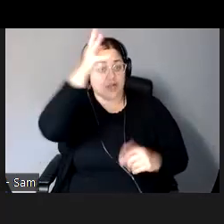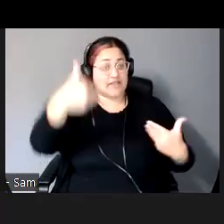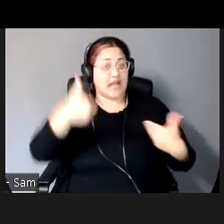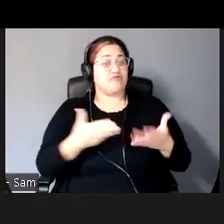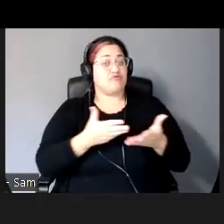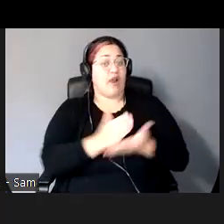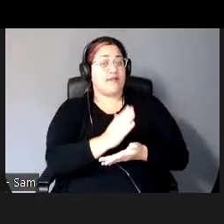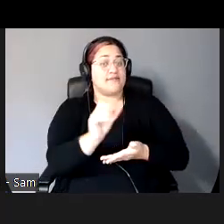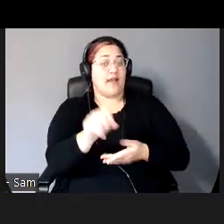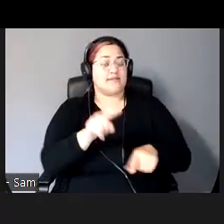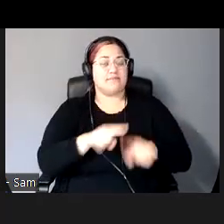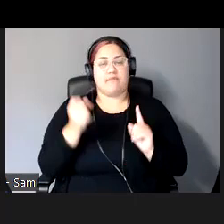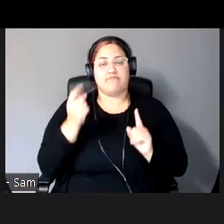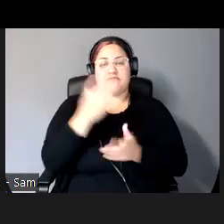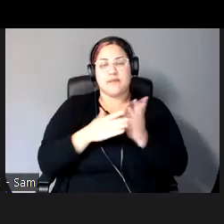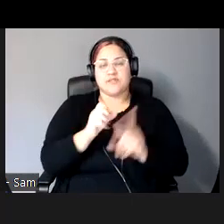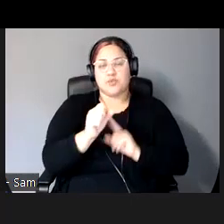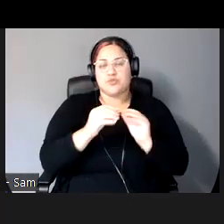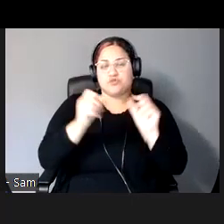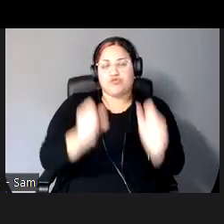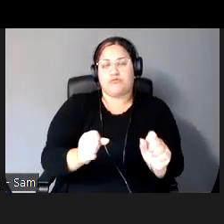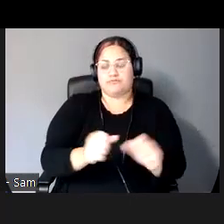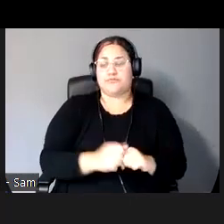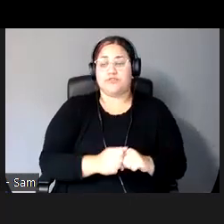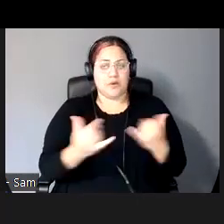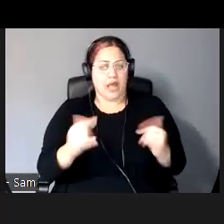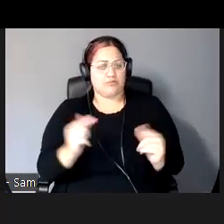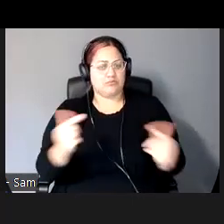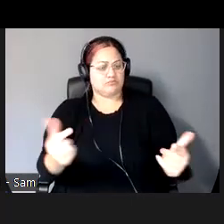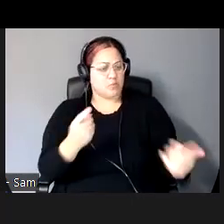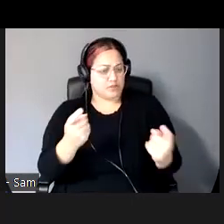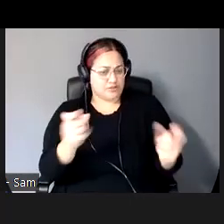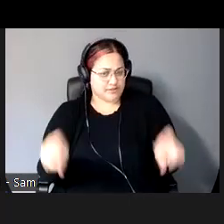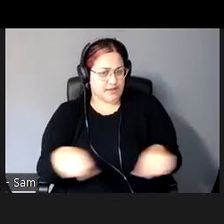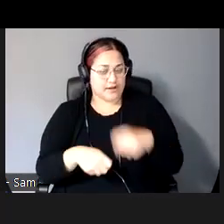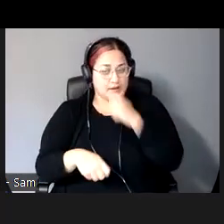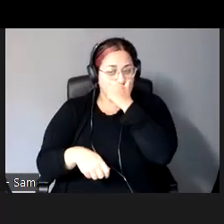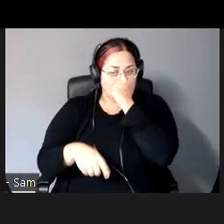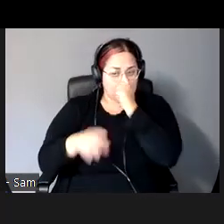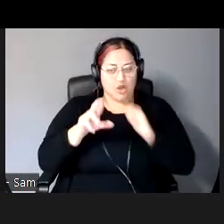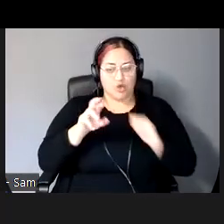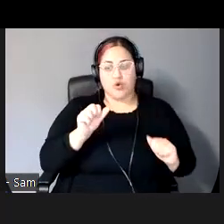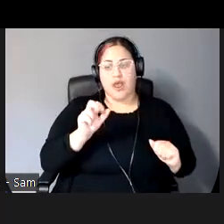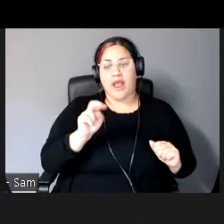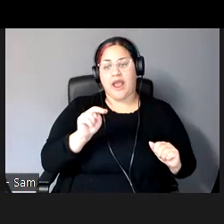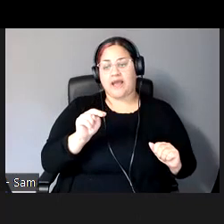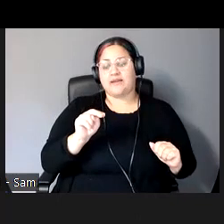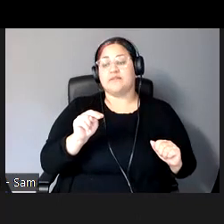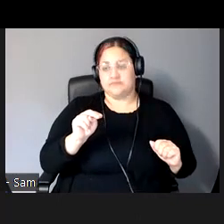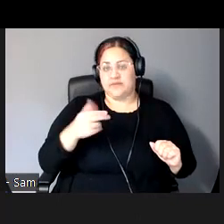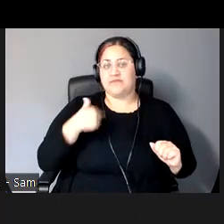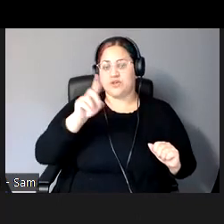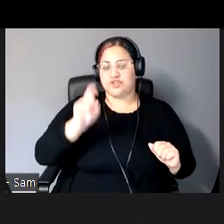Thank you. We do have one question that was posed, Andrew. It says, parents are divorced. Parent